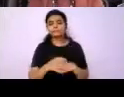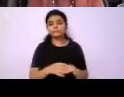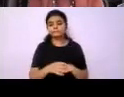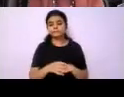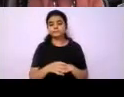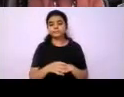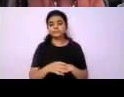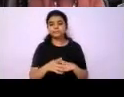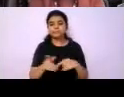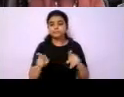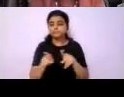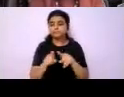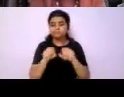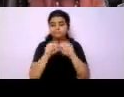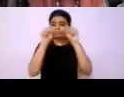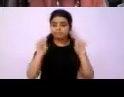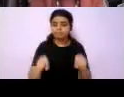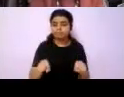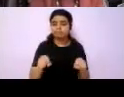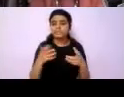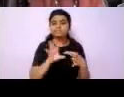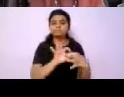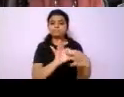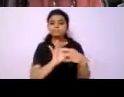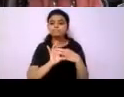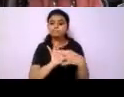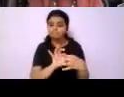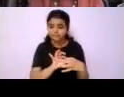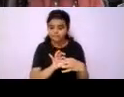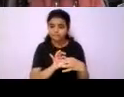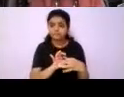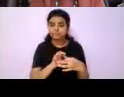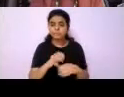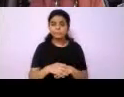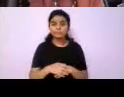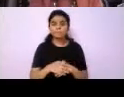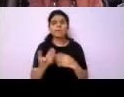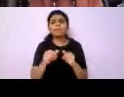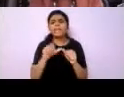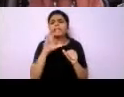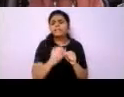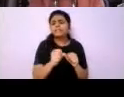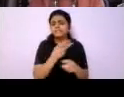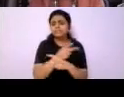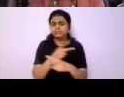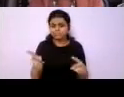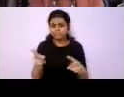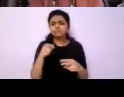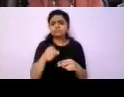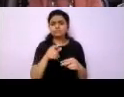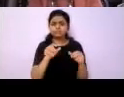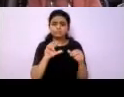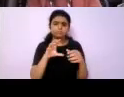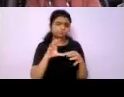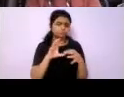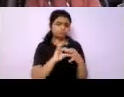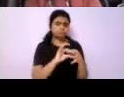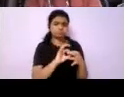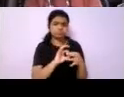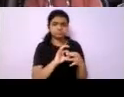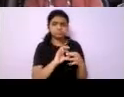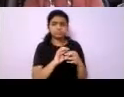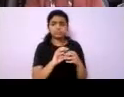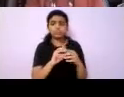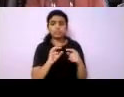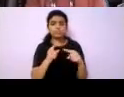create systems of entitlement that make assistance and access predictable, and to form affective bonds